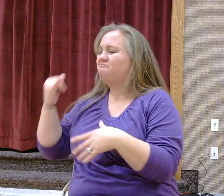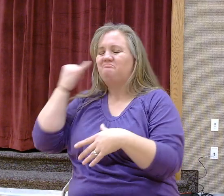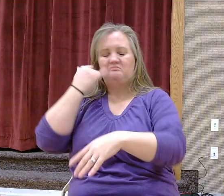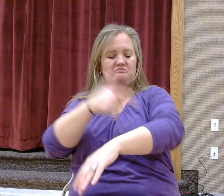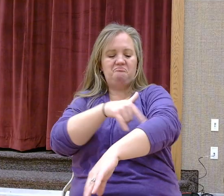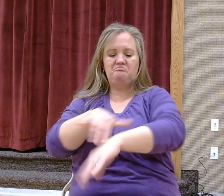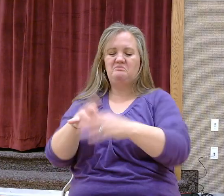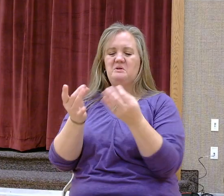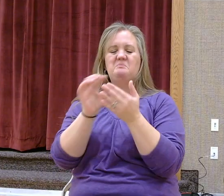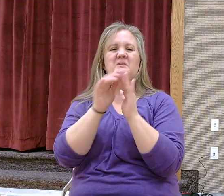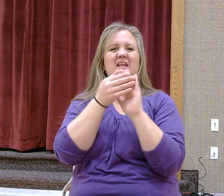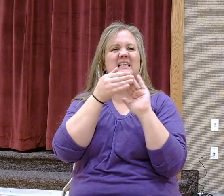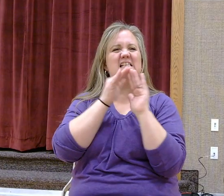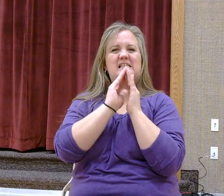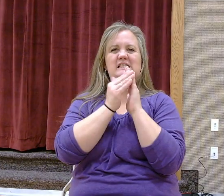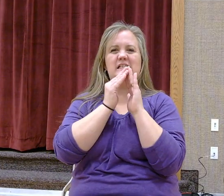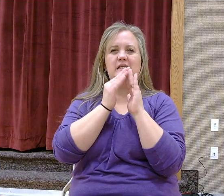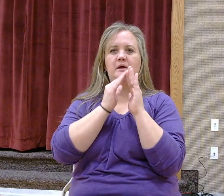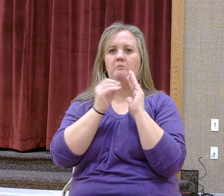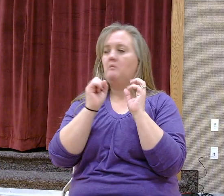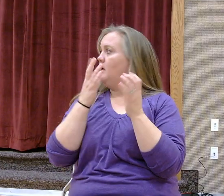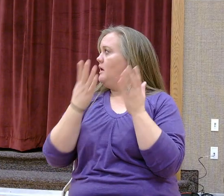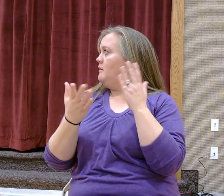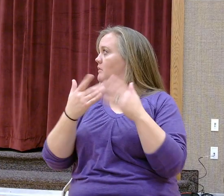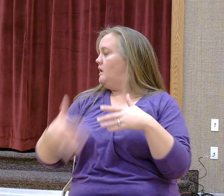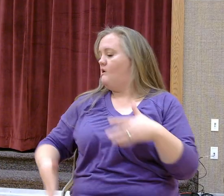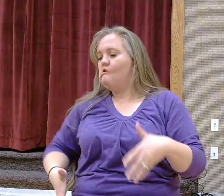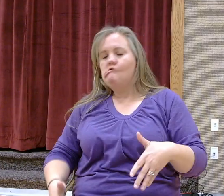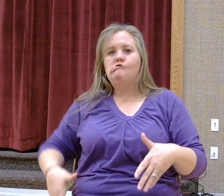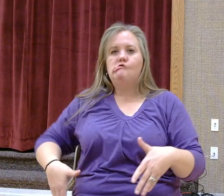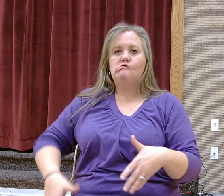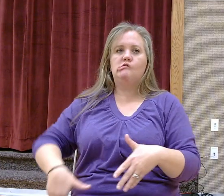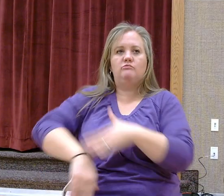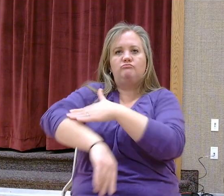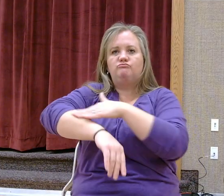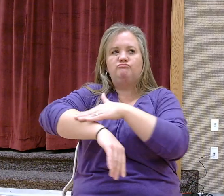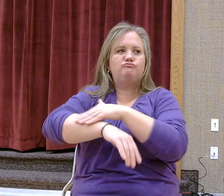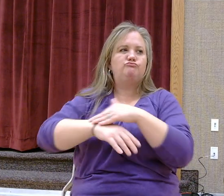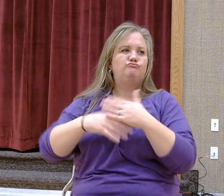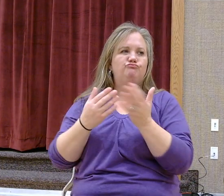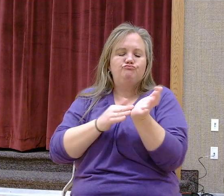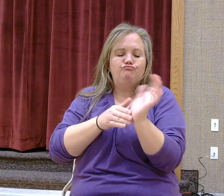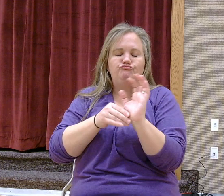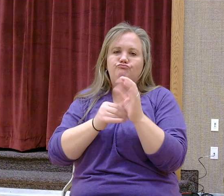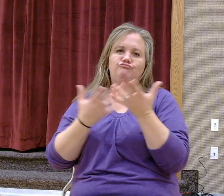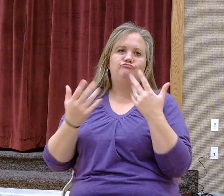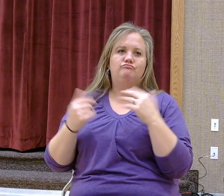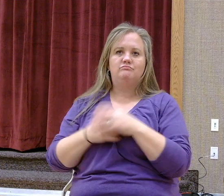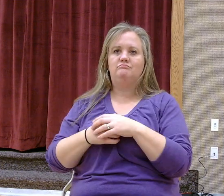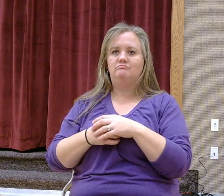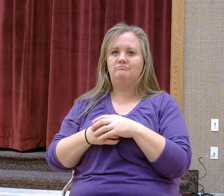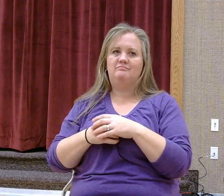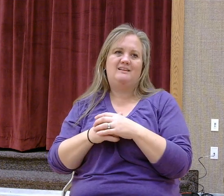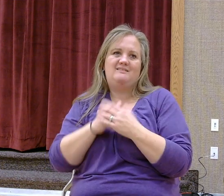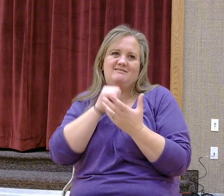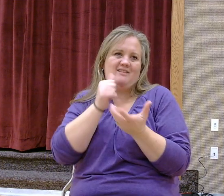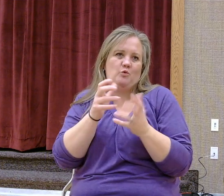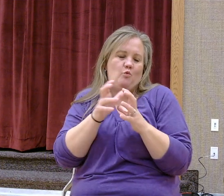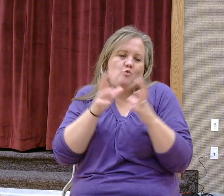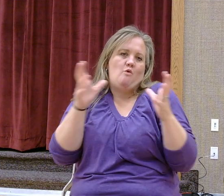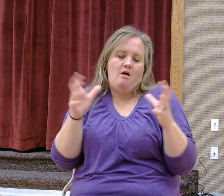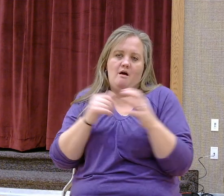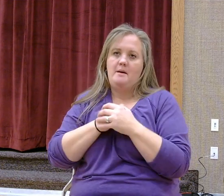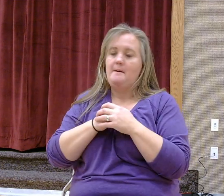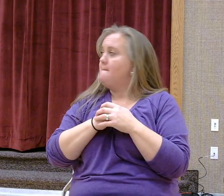that fingertips, maybe on the thigh or the lower leg, probably not much they're going to do about that. But I